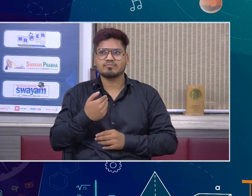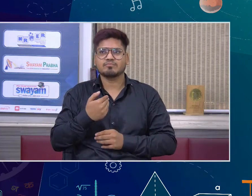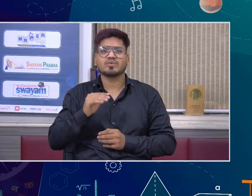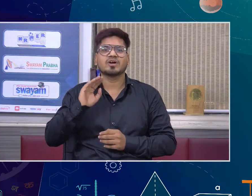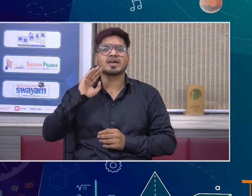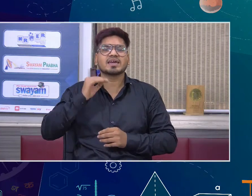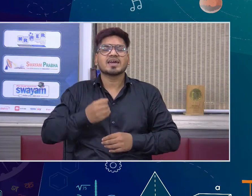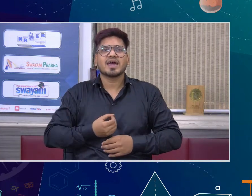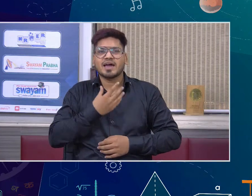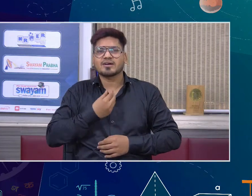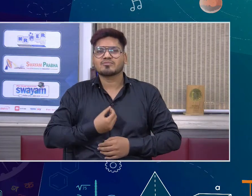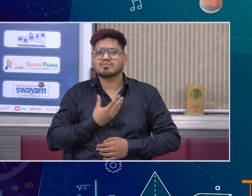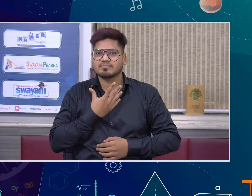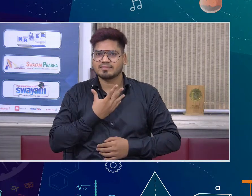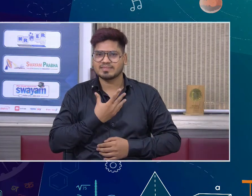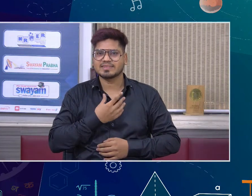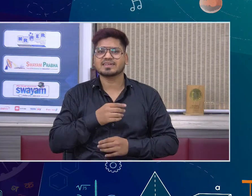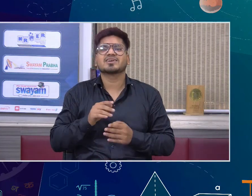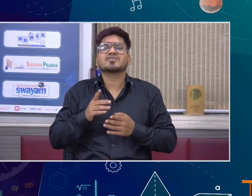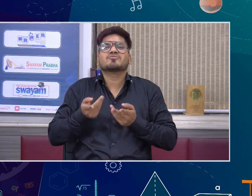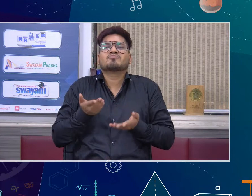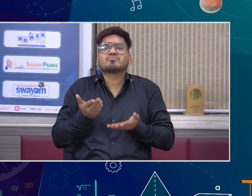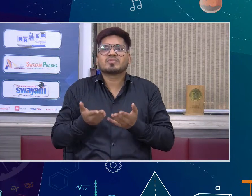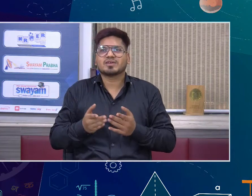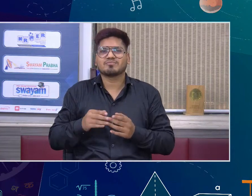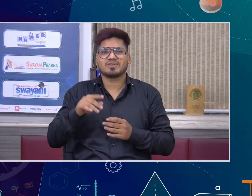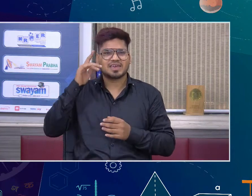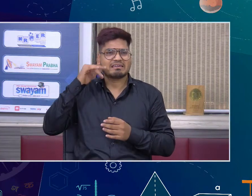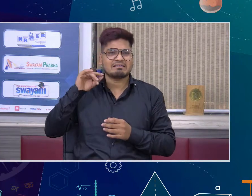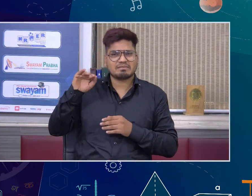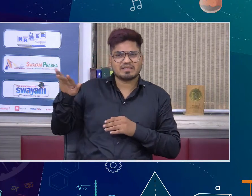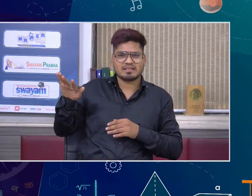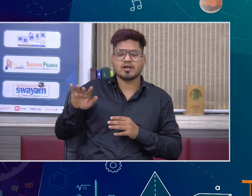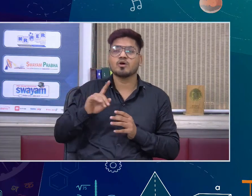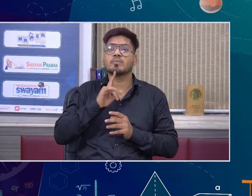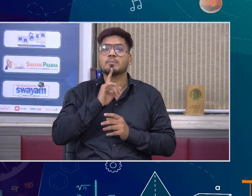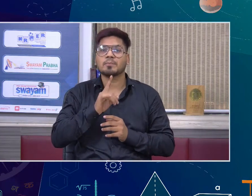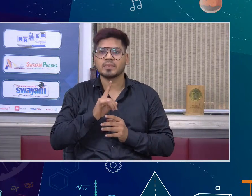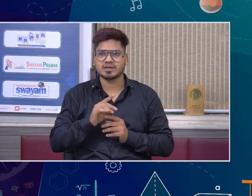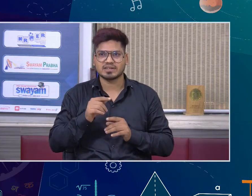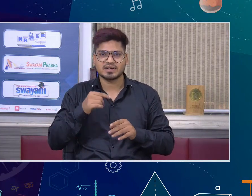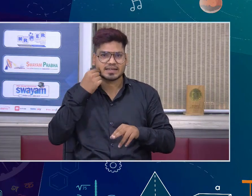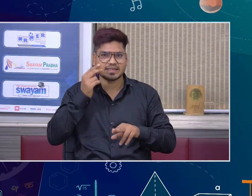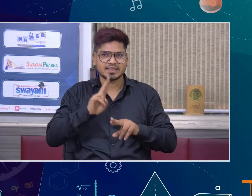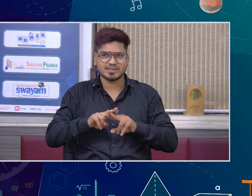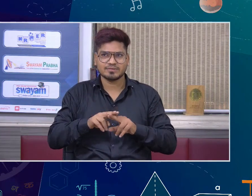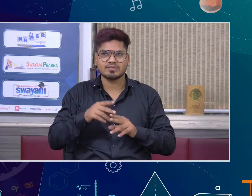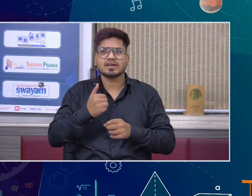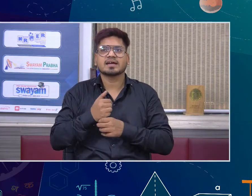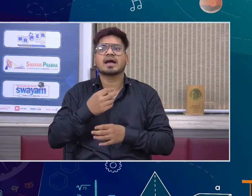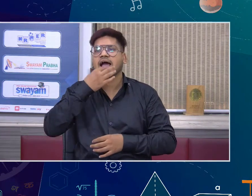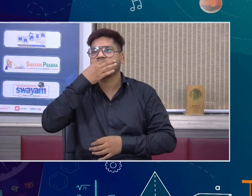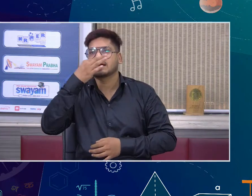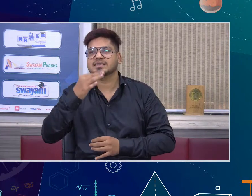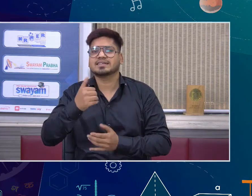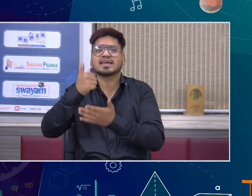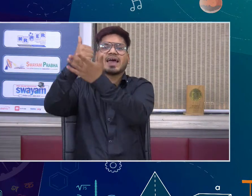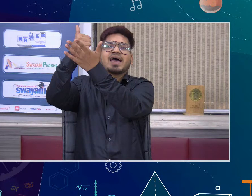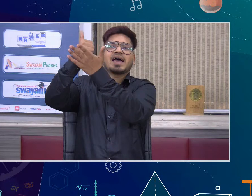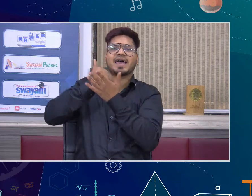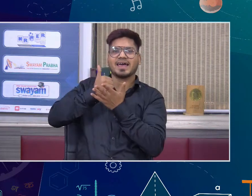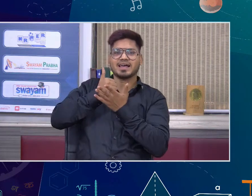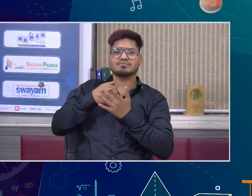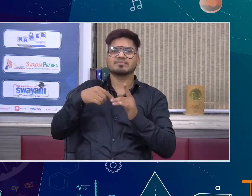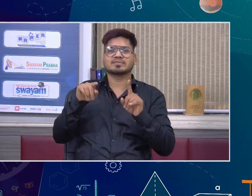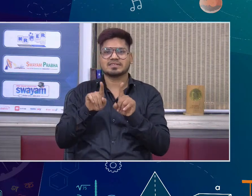we are happy, we are some people are denying God, but we are in a difficult situation. We are asking help to God. It's not